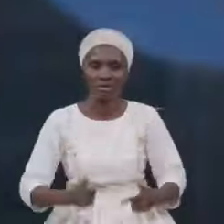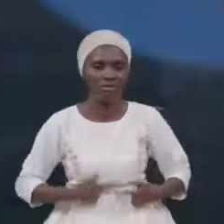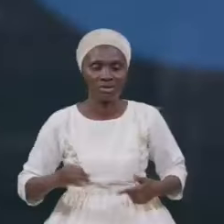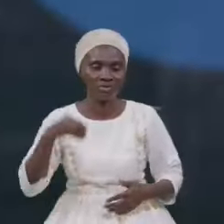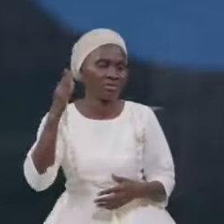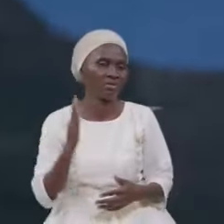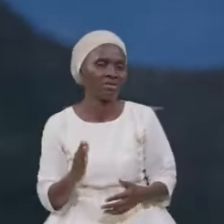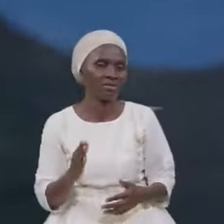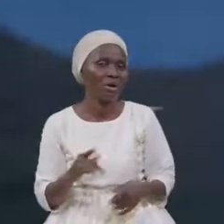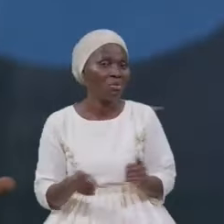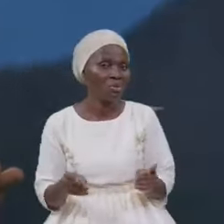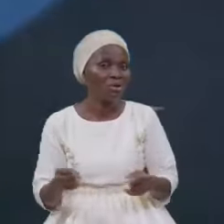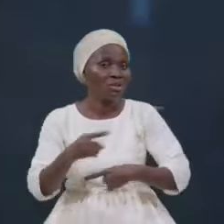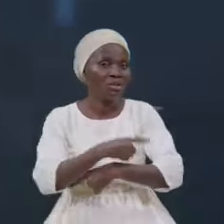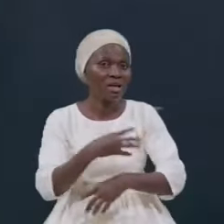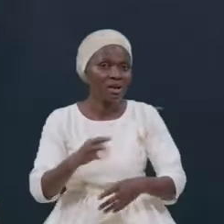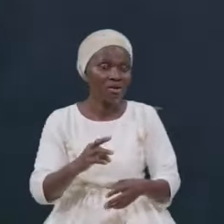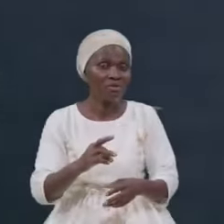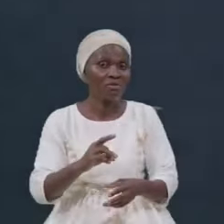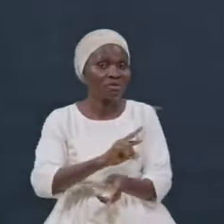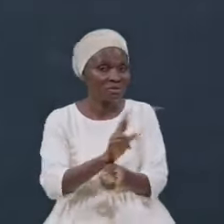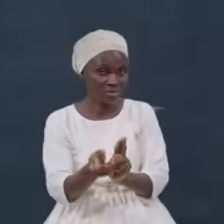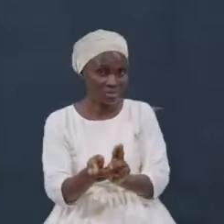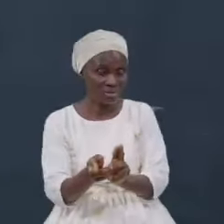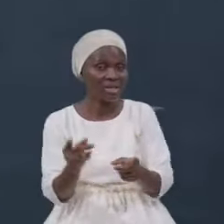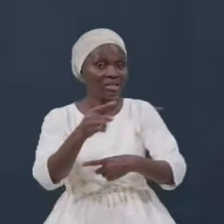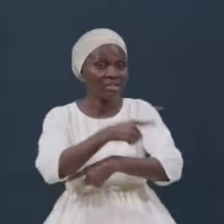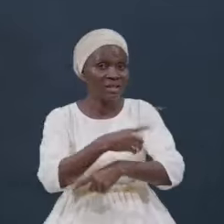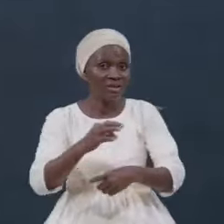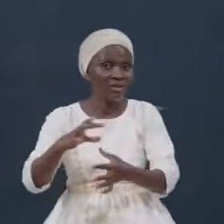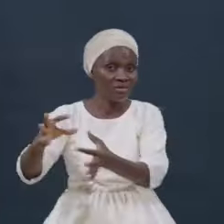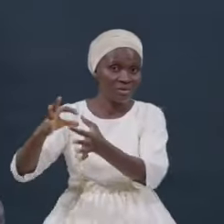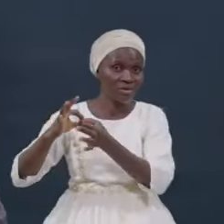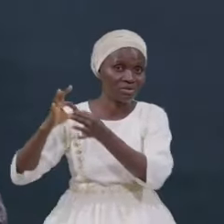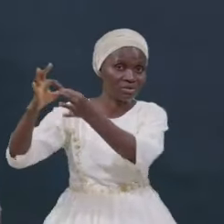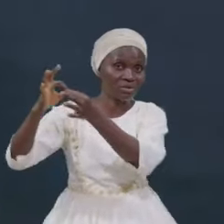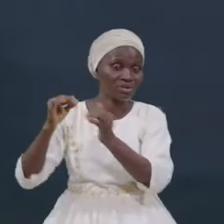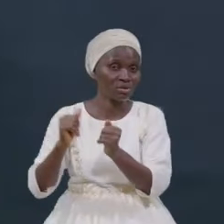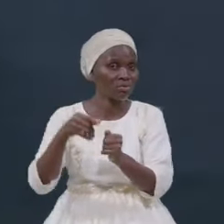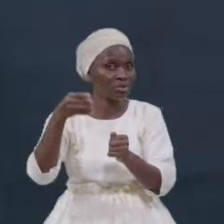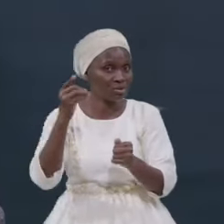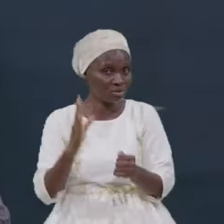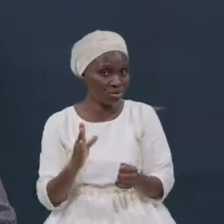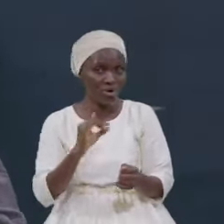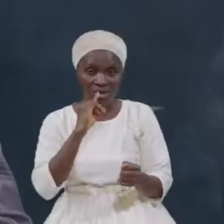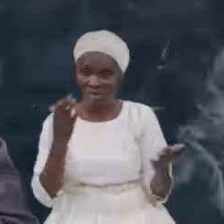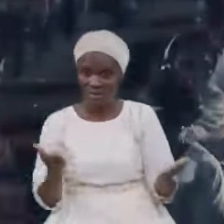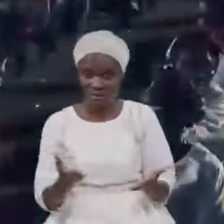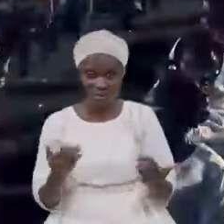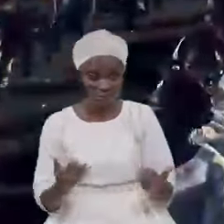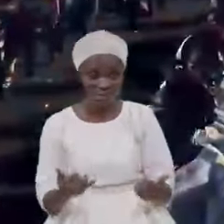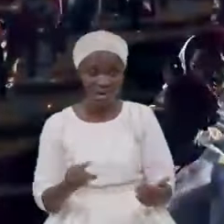that this day, your reconciliation will happen in Jesus' name.